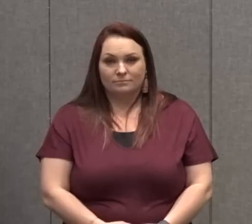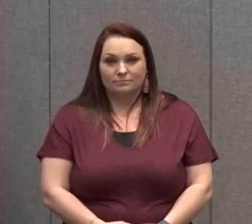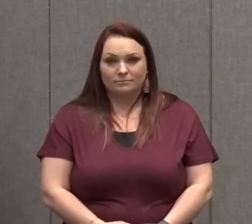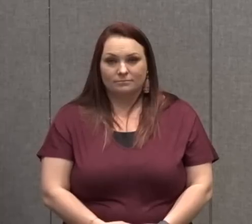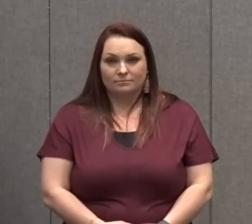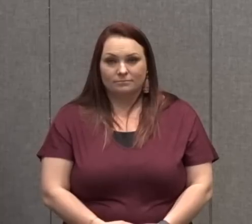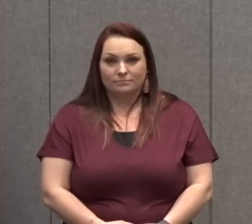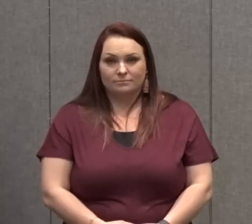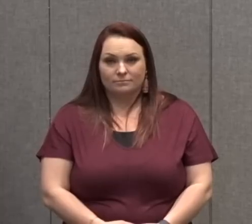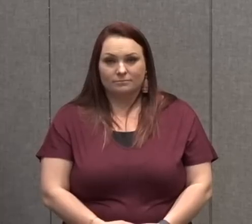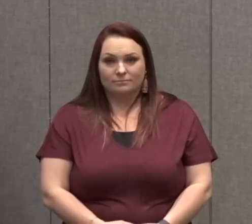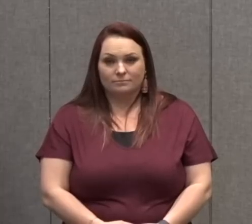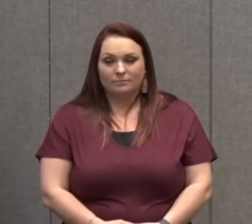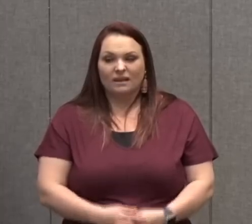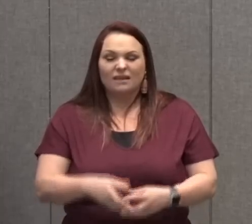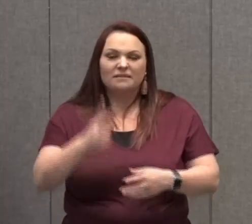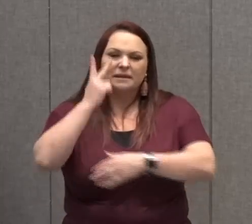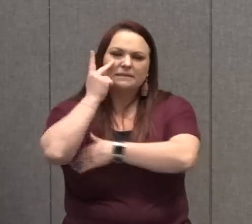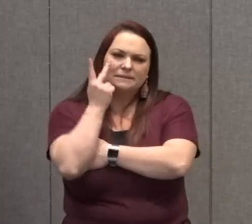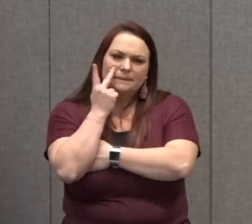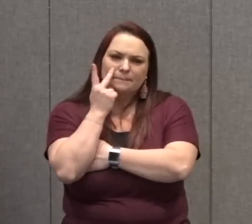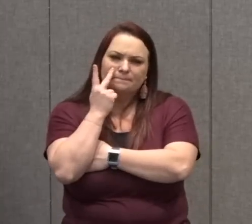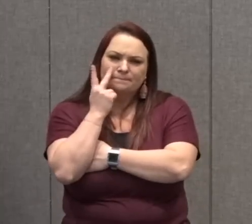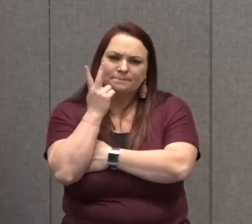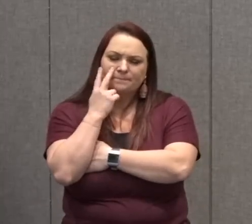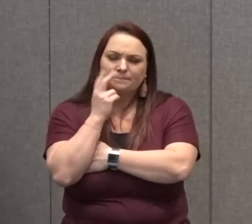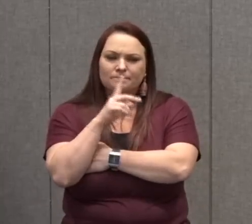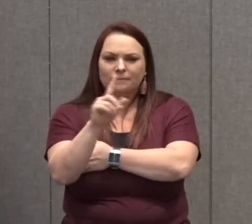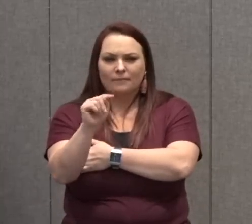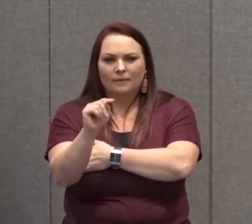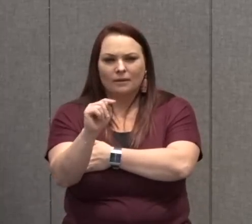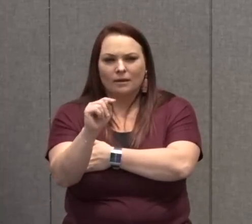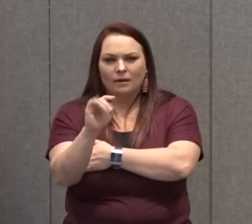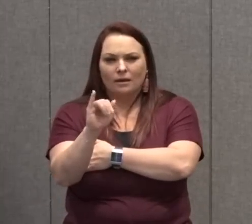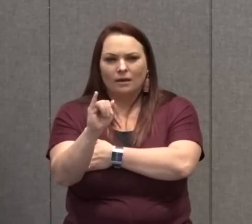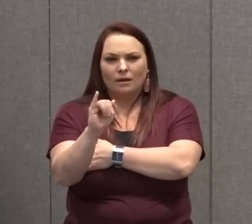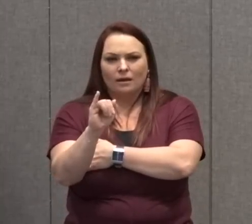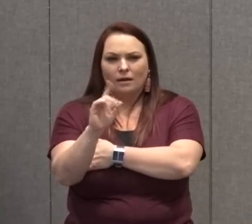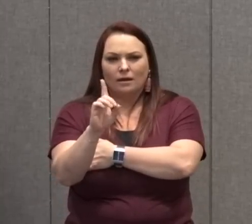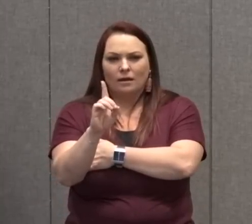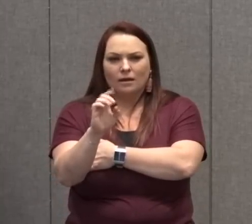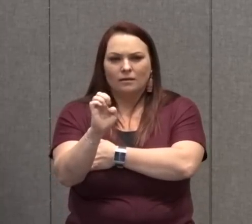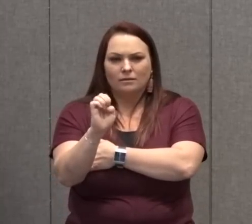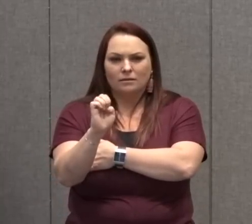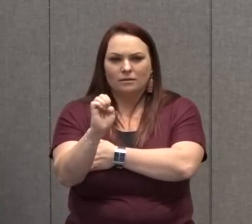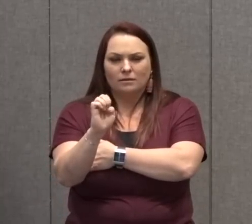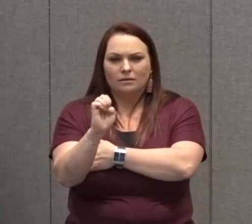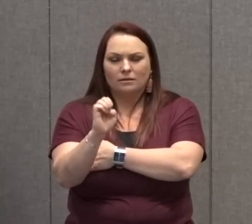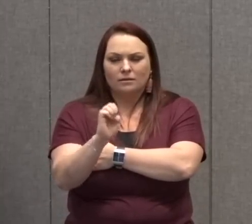tide tide tide t-i